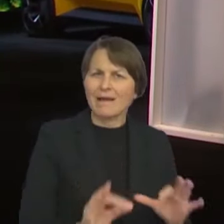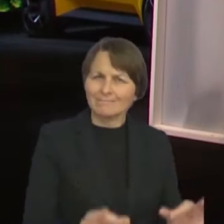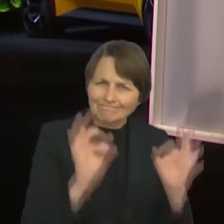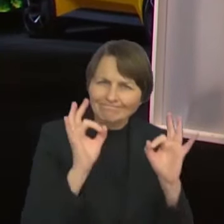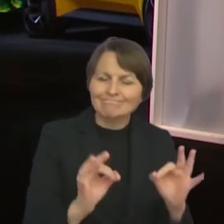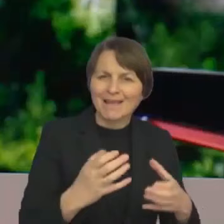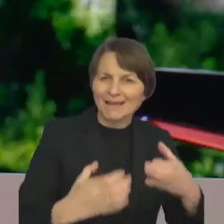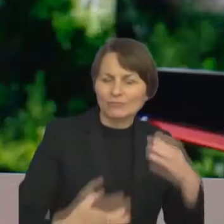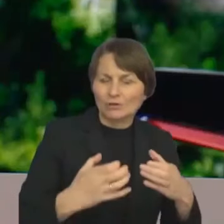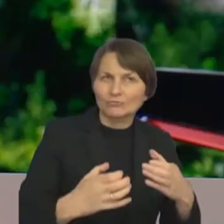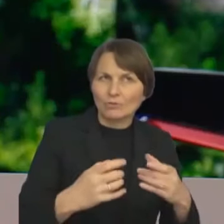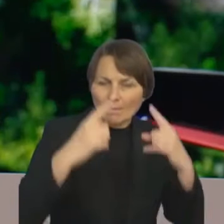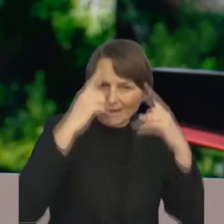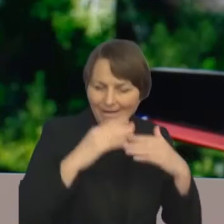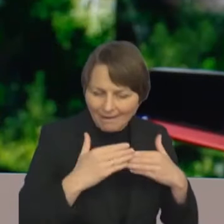Because,